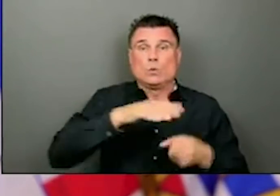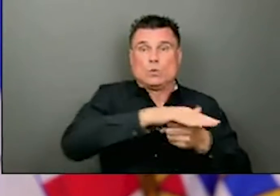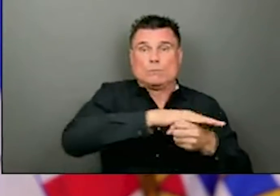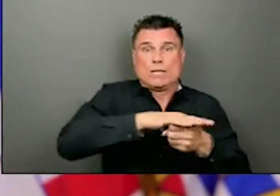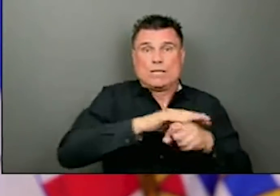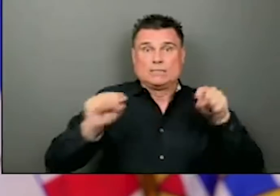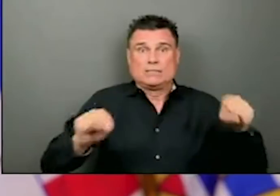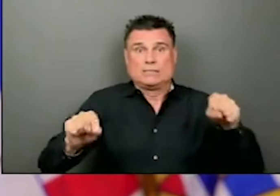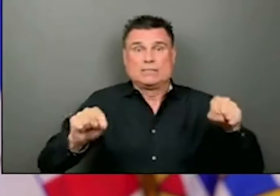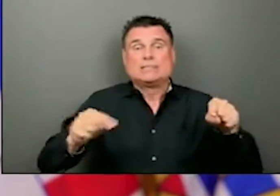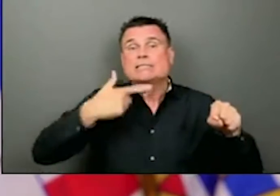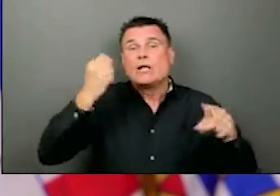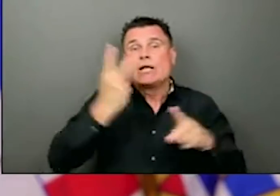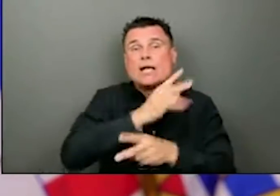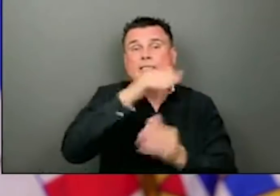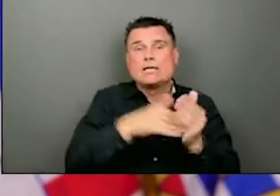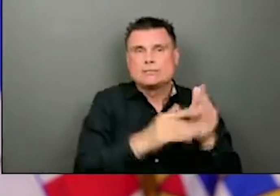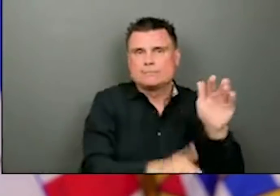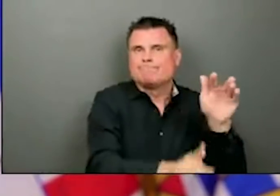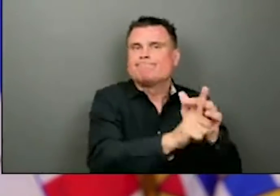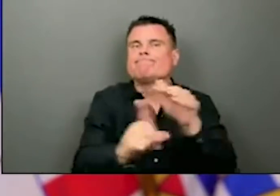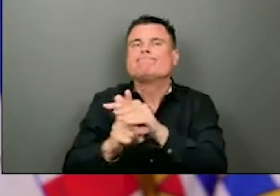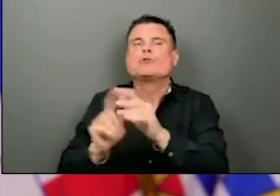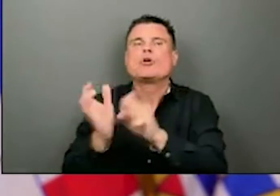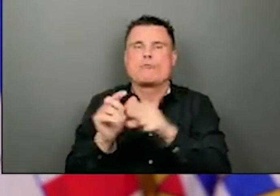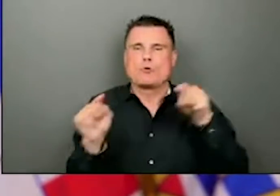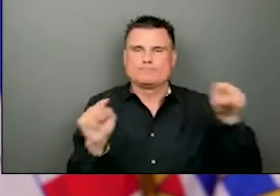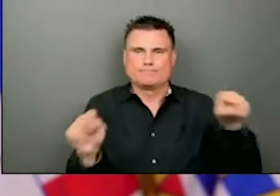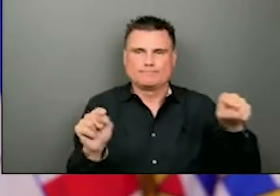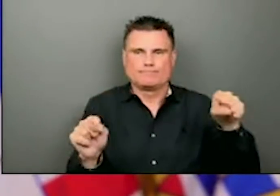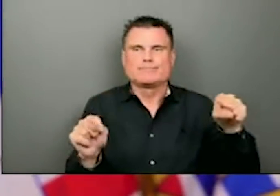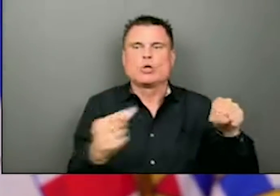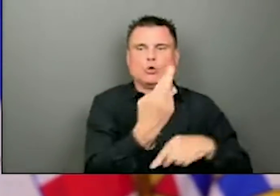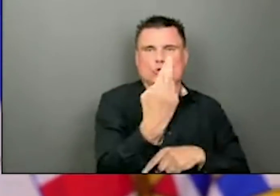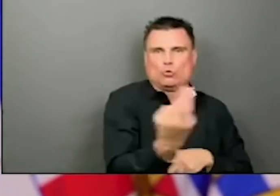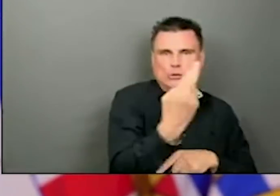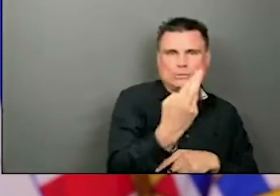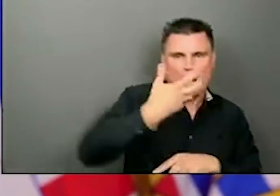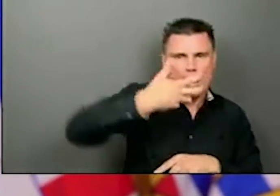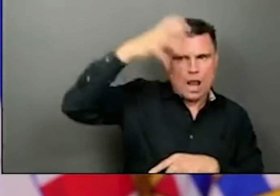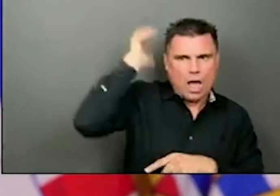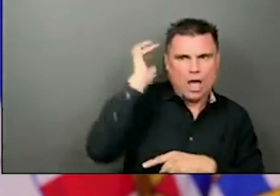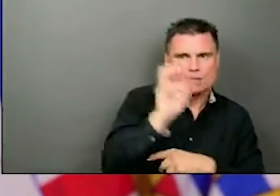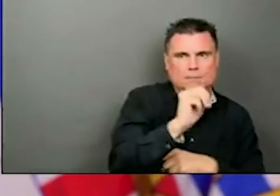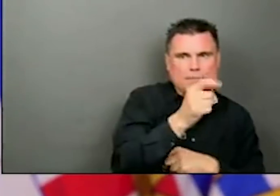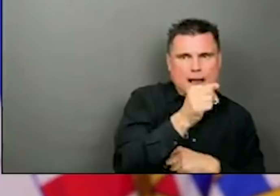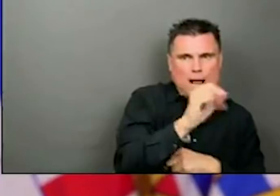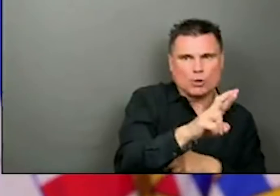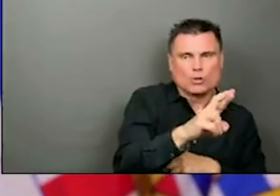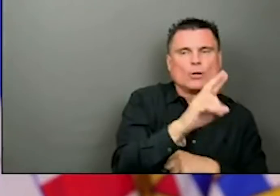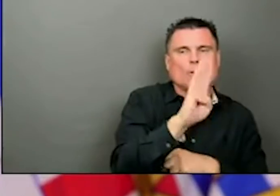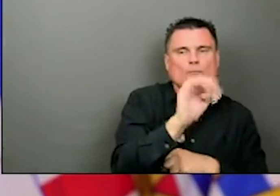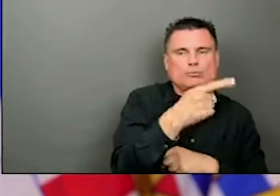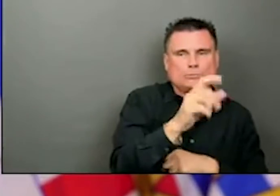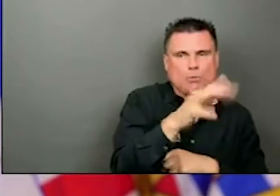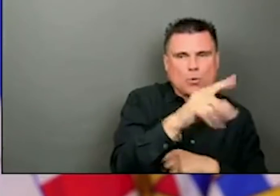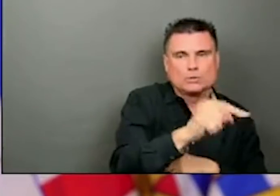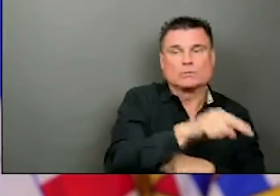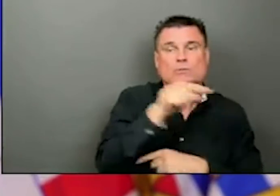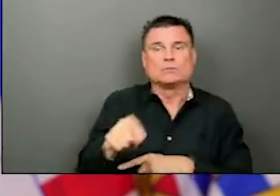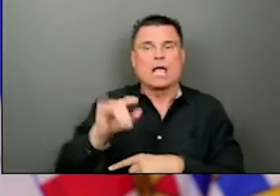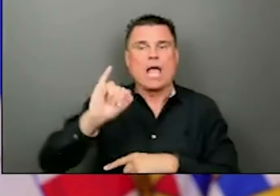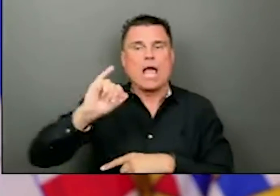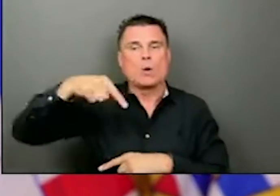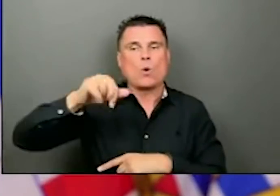in Vancouver Coastal, and an outbreak was declared at the Iqra Islamic School in Fraser Health. The outbreak at Lions